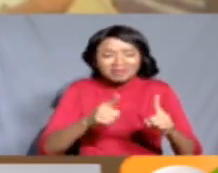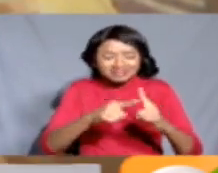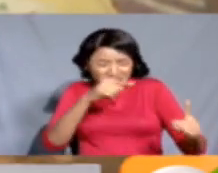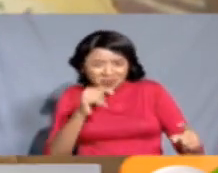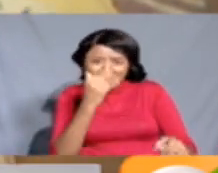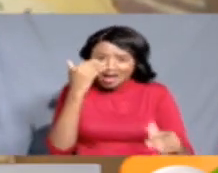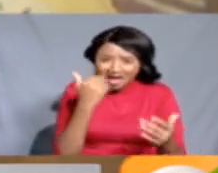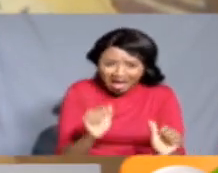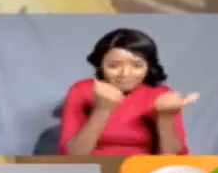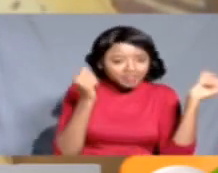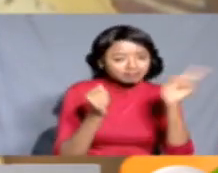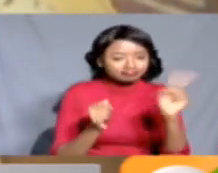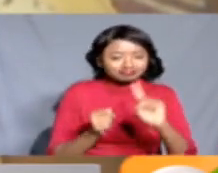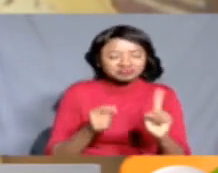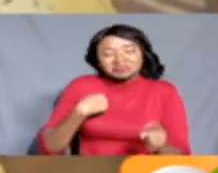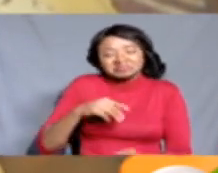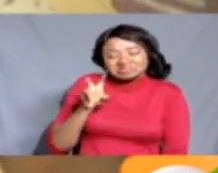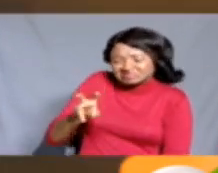for 5 days.